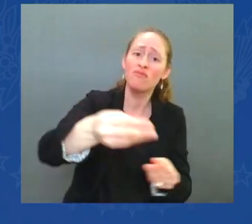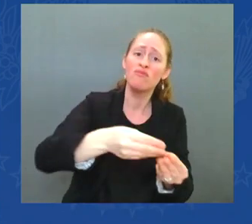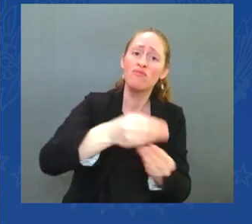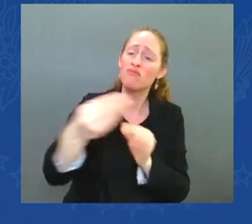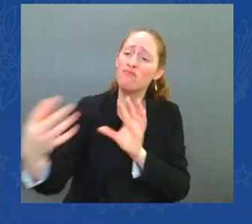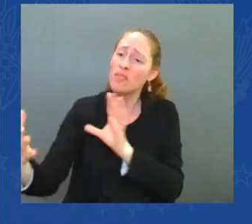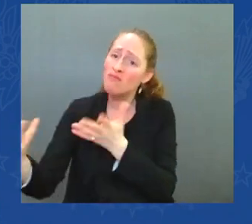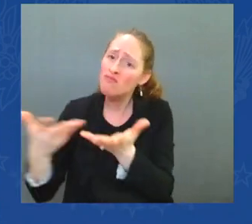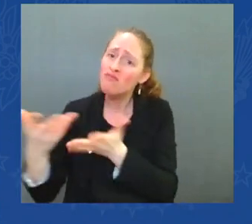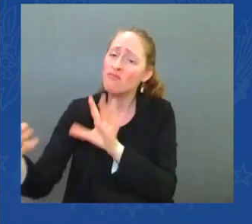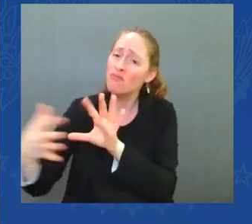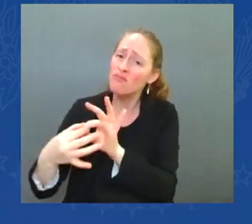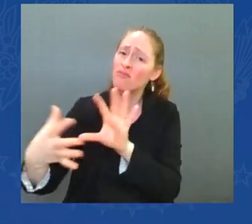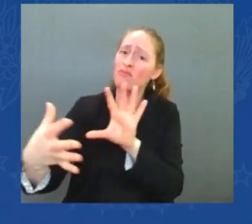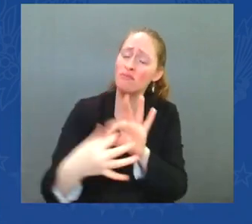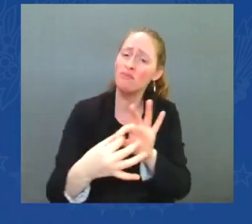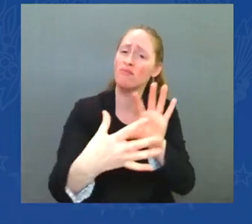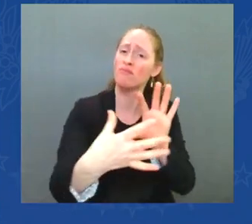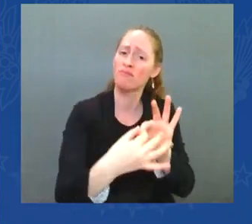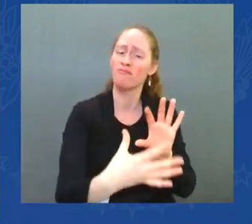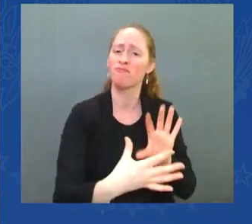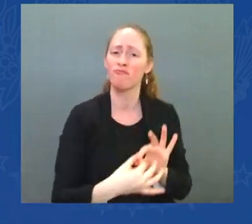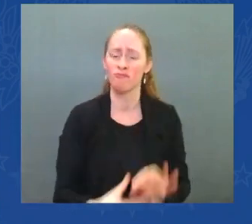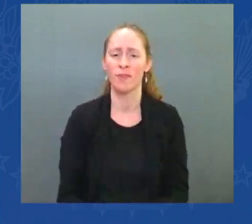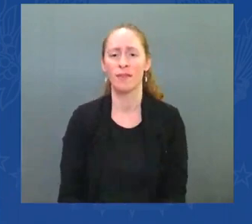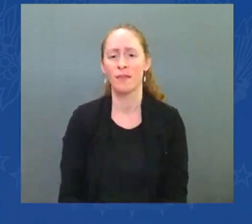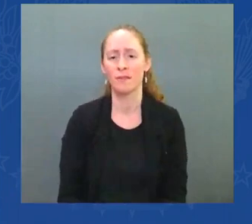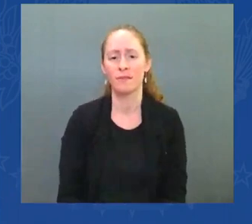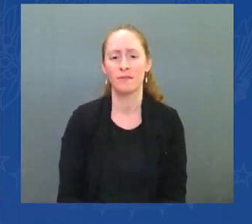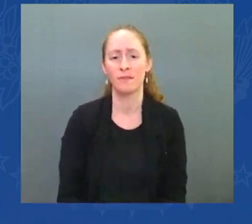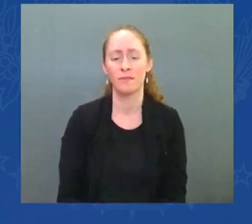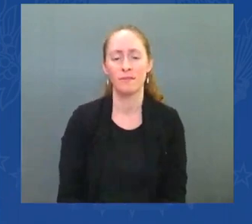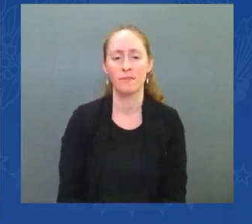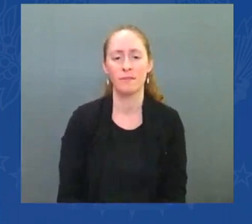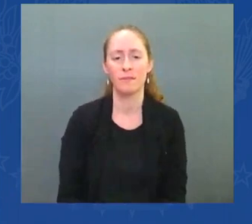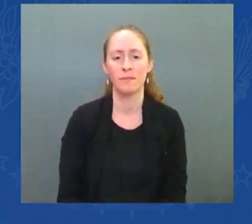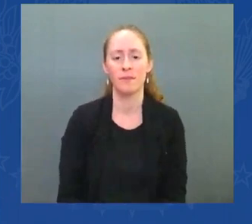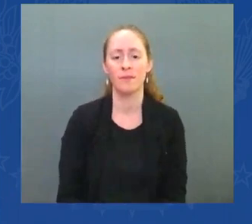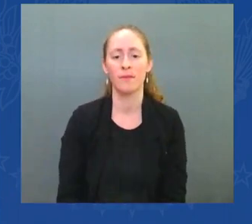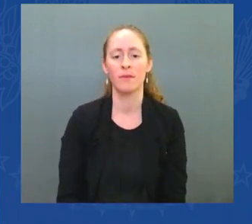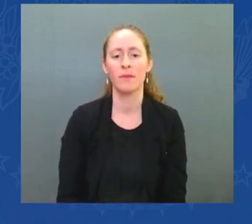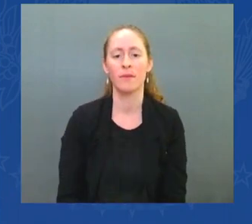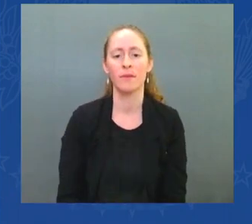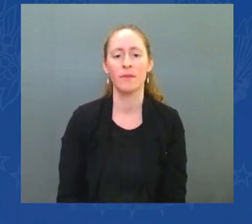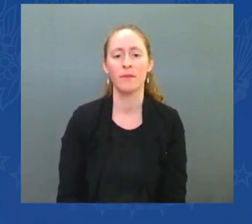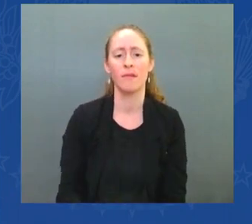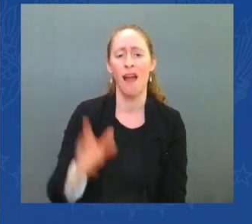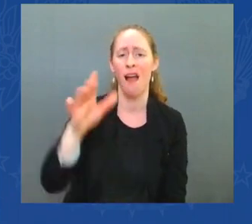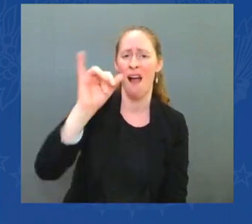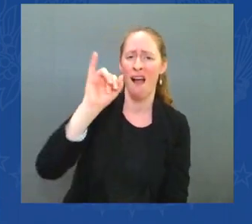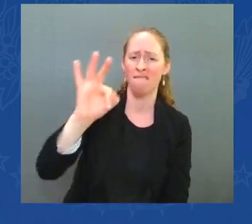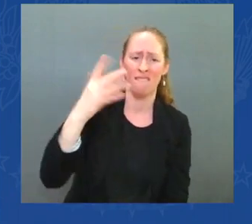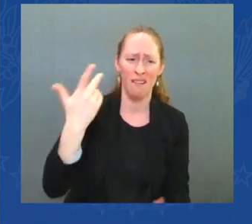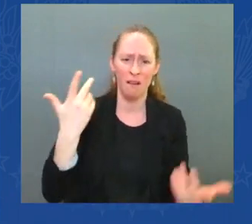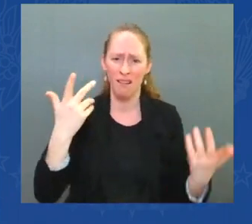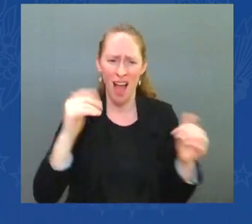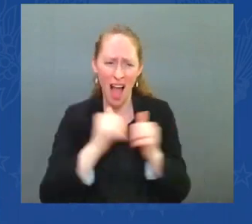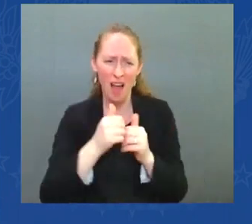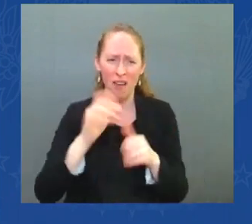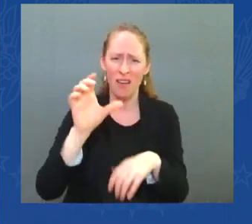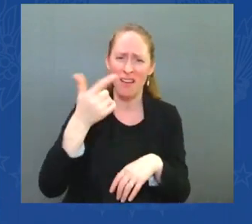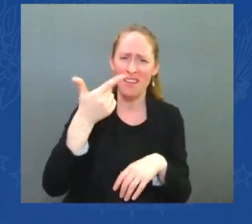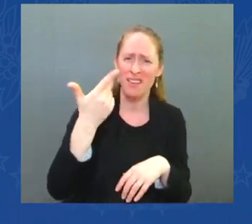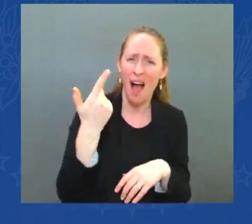agents, they need to help to fight gun crime. More agents. My budget funds body cameras, make sure police work with